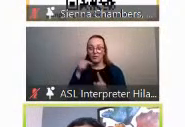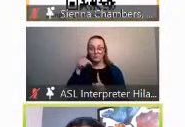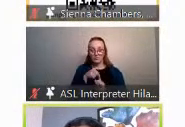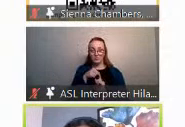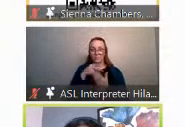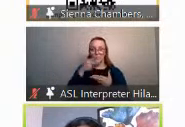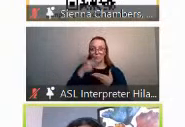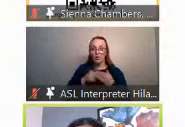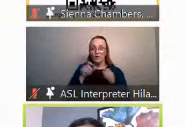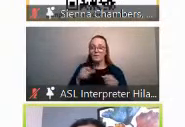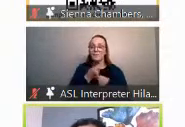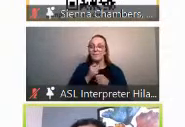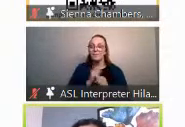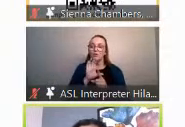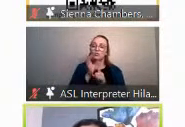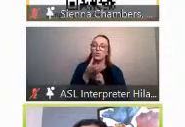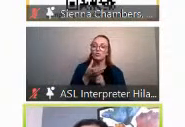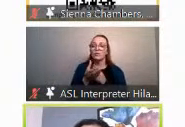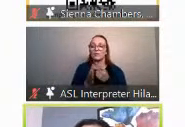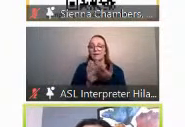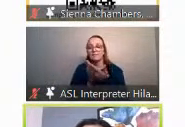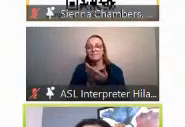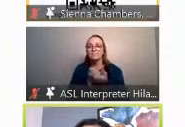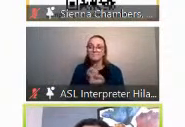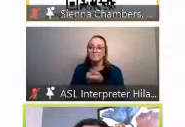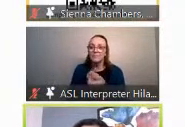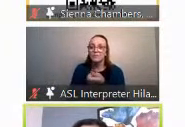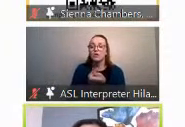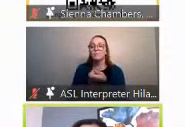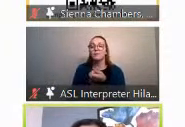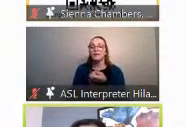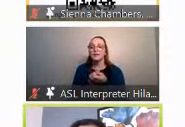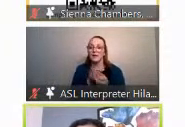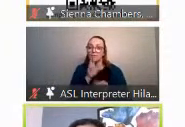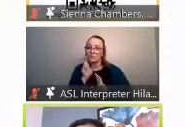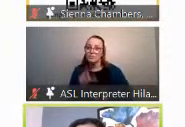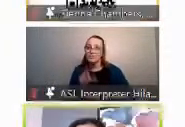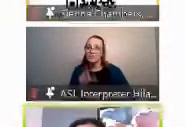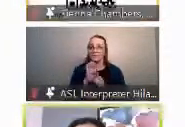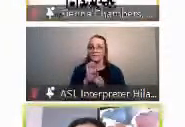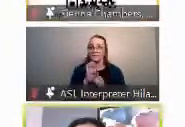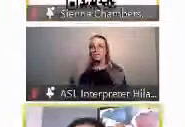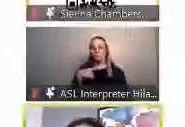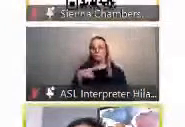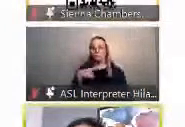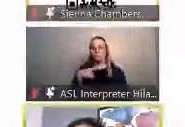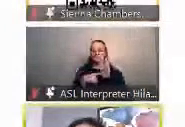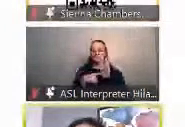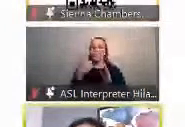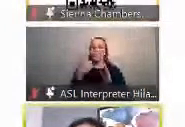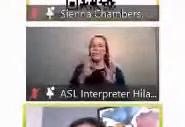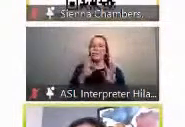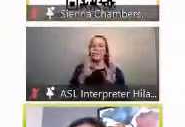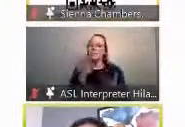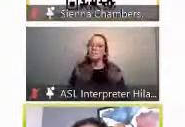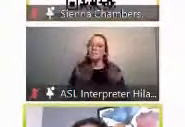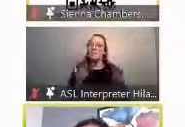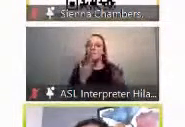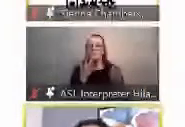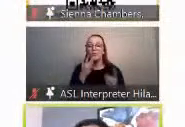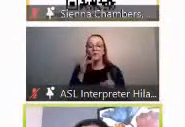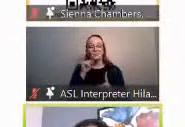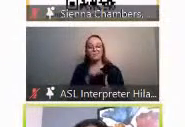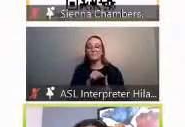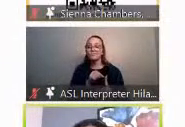culturally affirming and responsive learning environments. For example, a family may prefer that a child receive